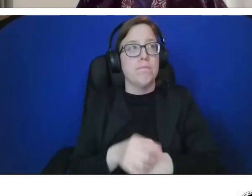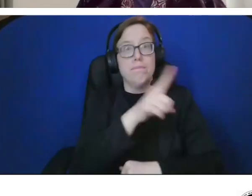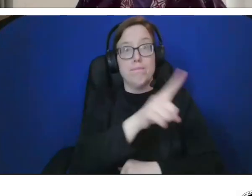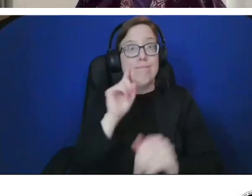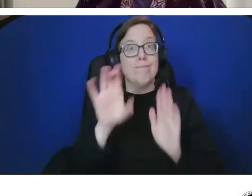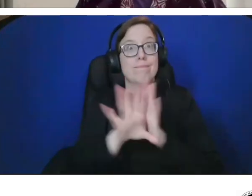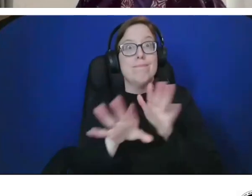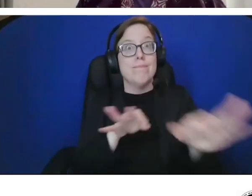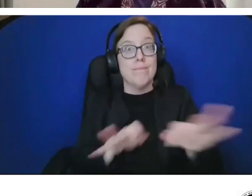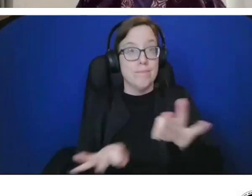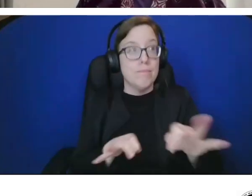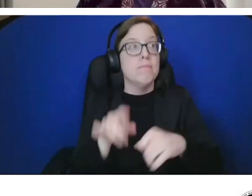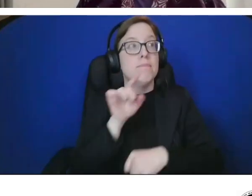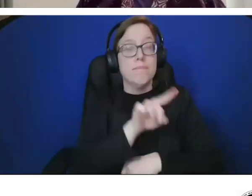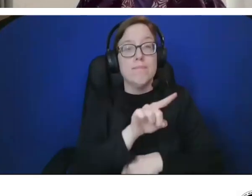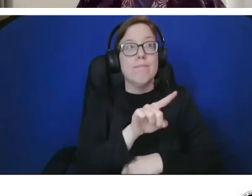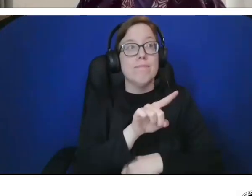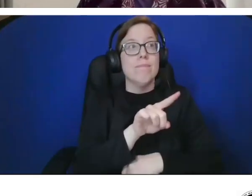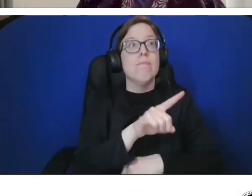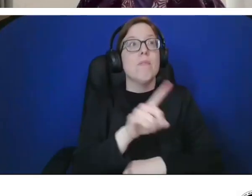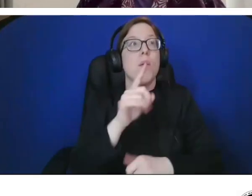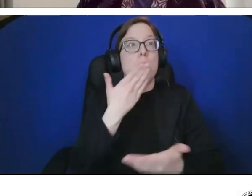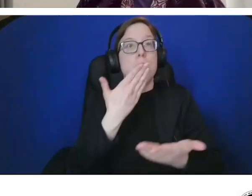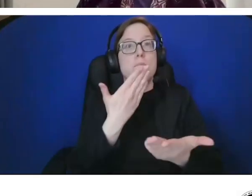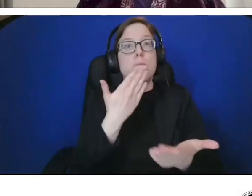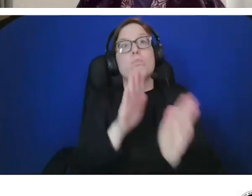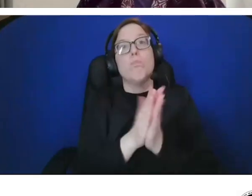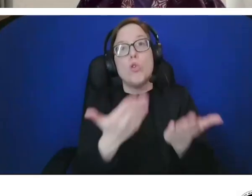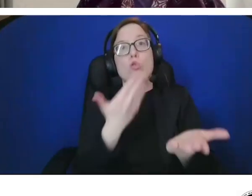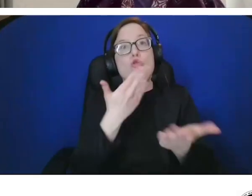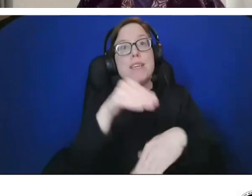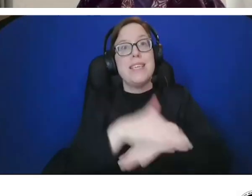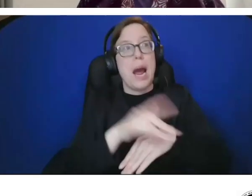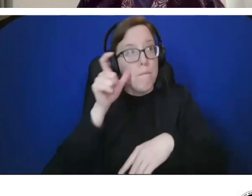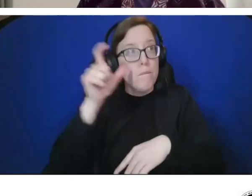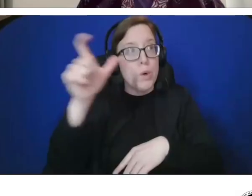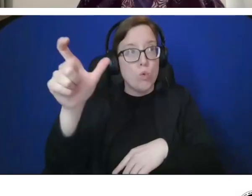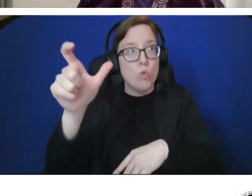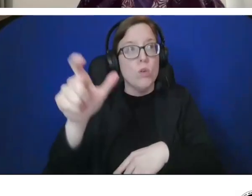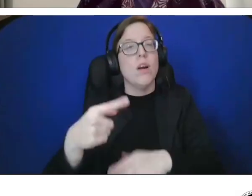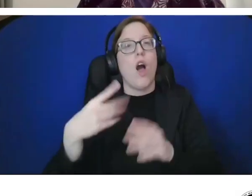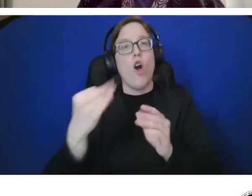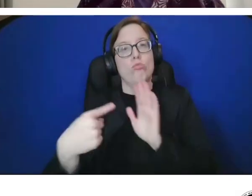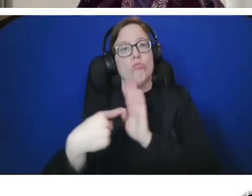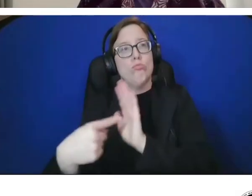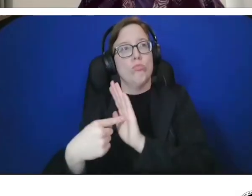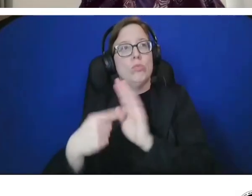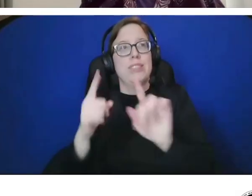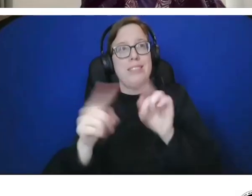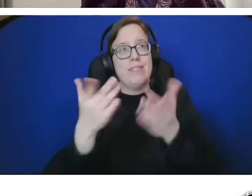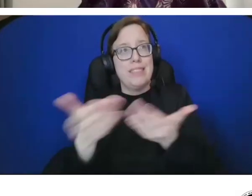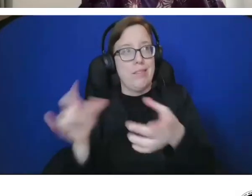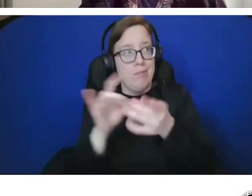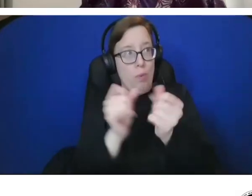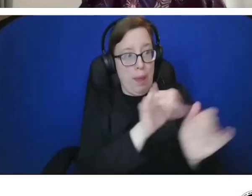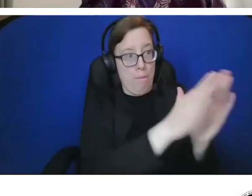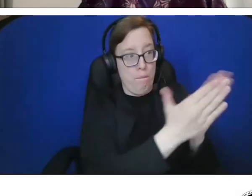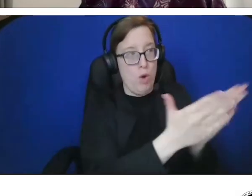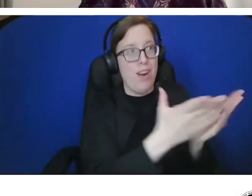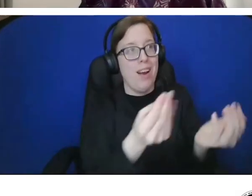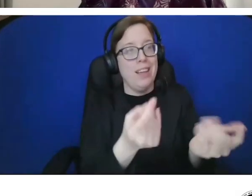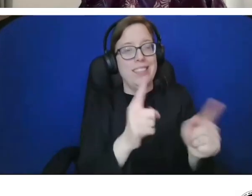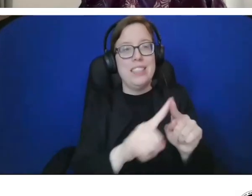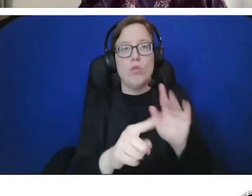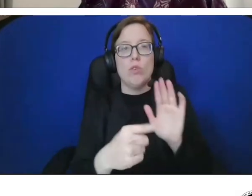So that slide showed a photograph of the book Goodnight Moon, and it displays objects associated with that book as well as a set